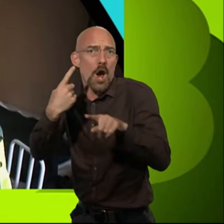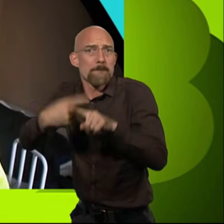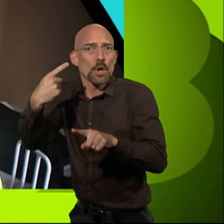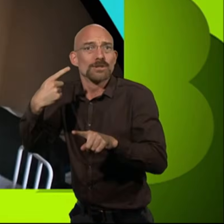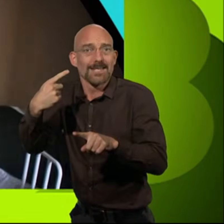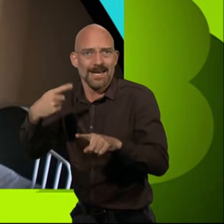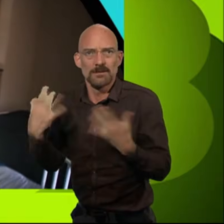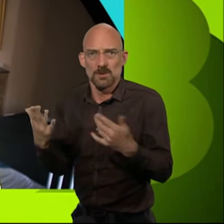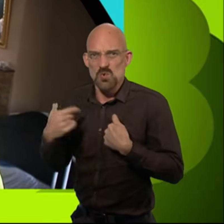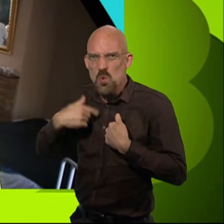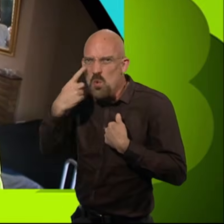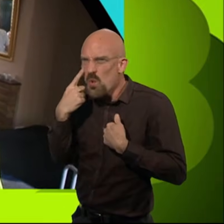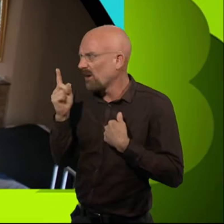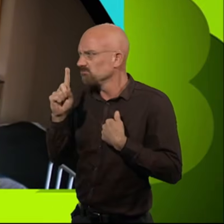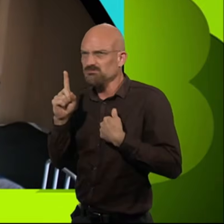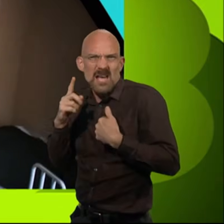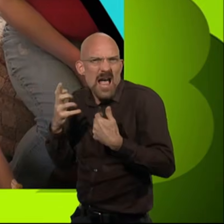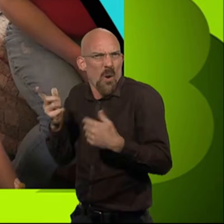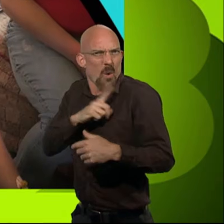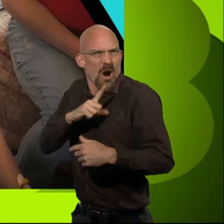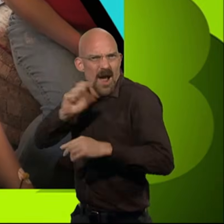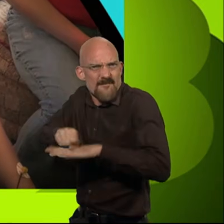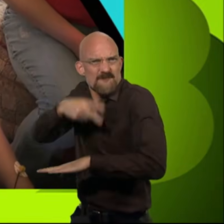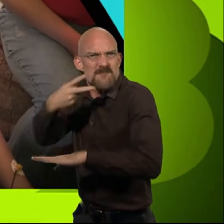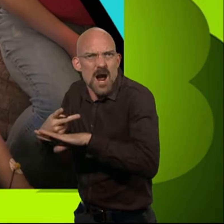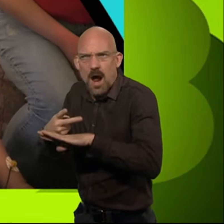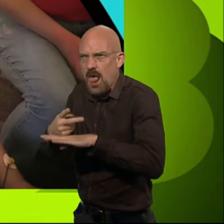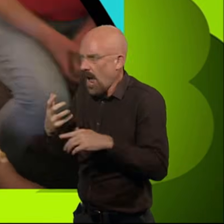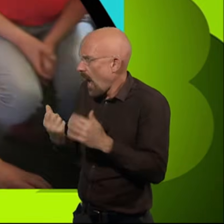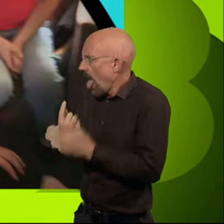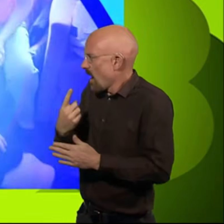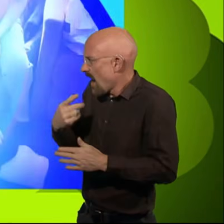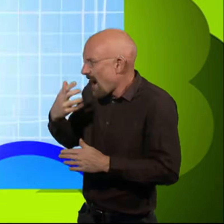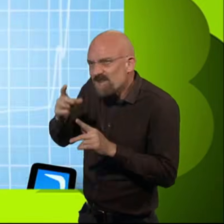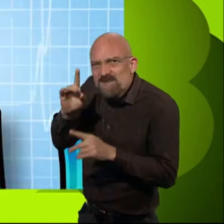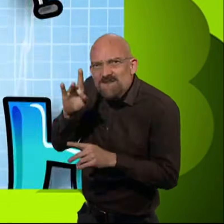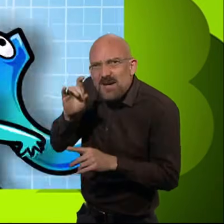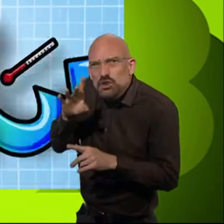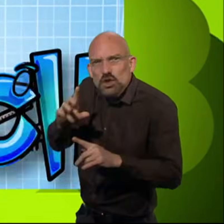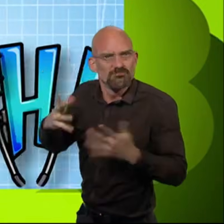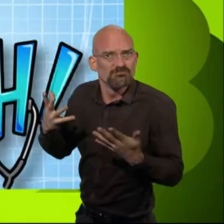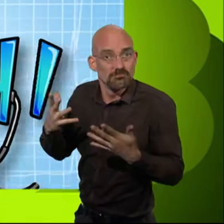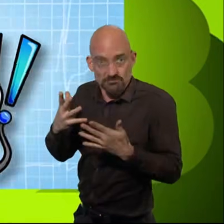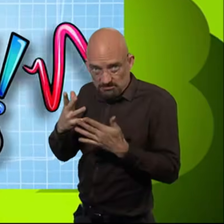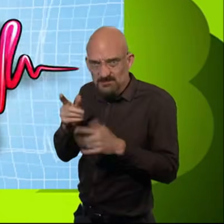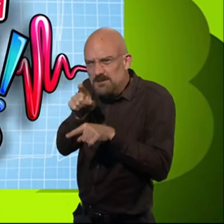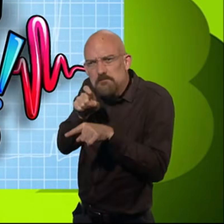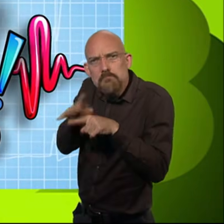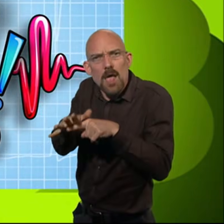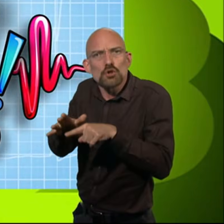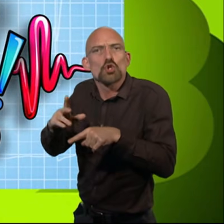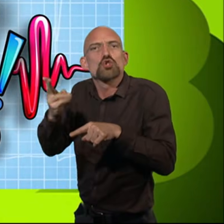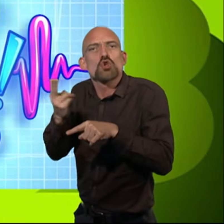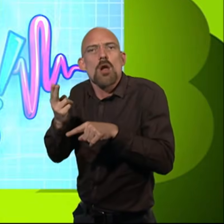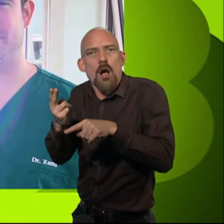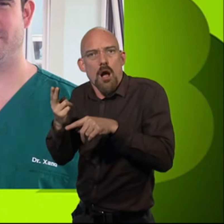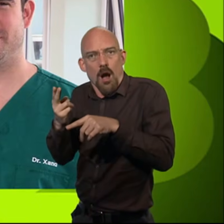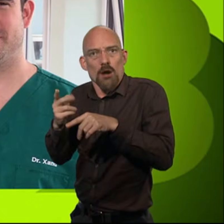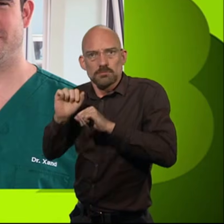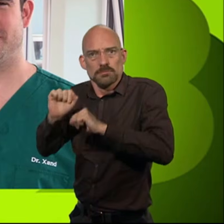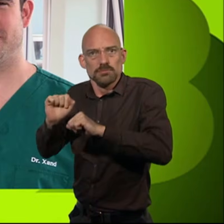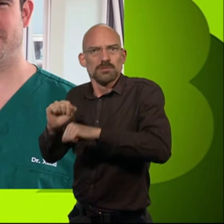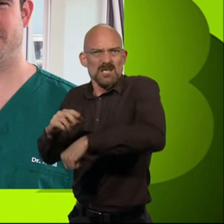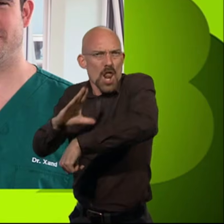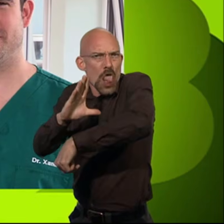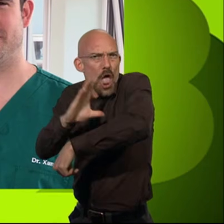figure out why he fell. Does he have an infection? Is his blood sugar low? Ouch!